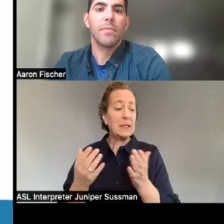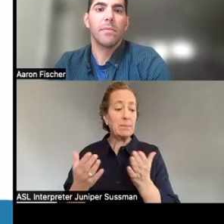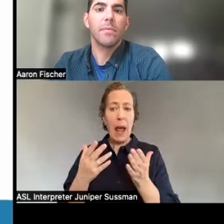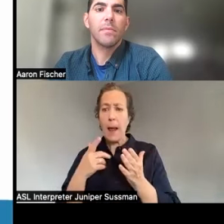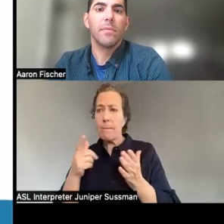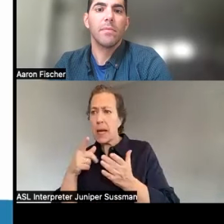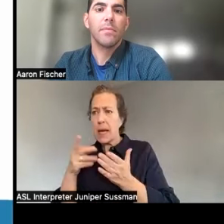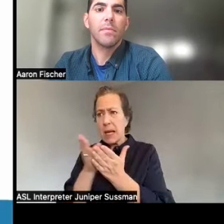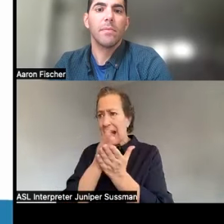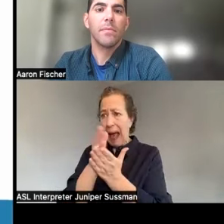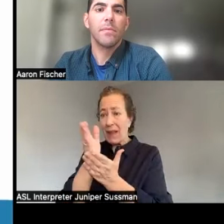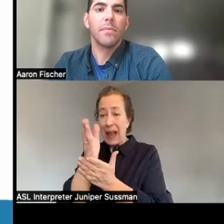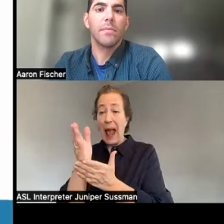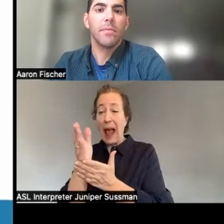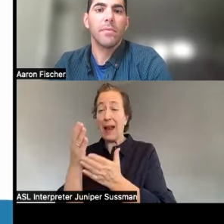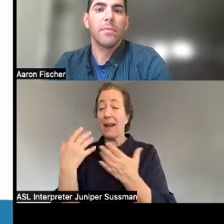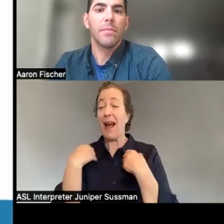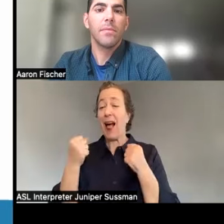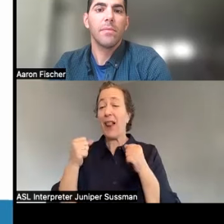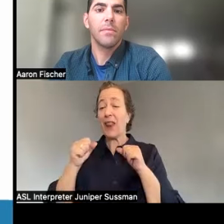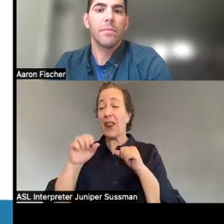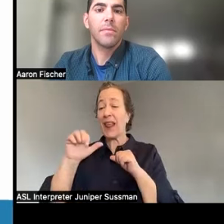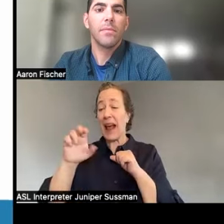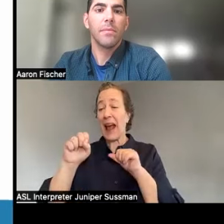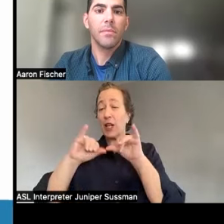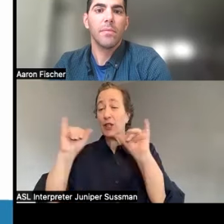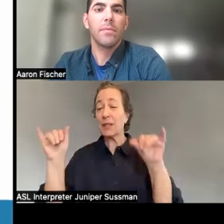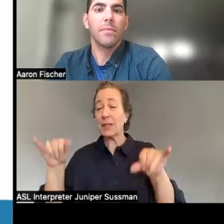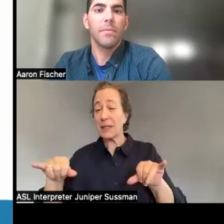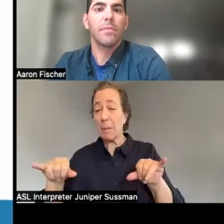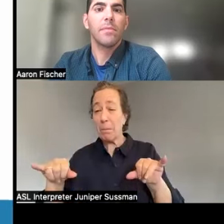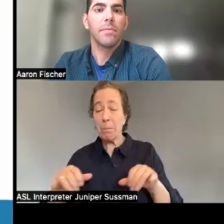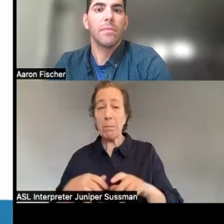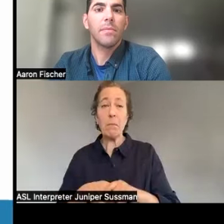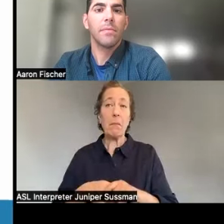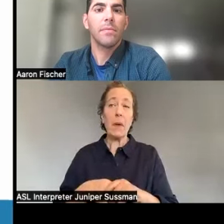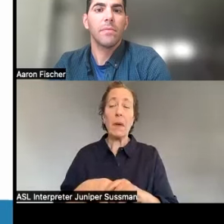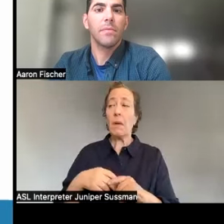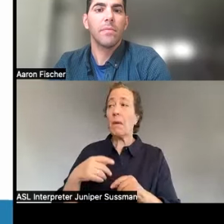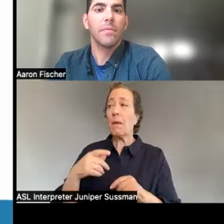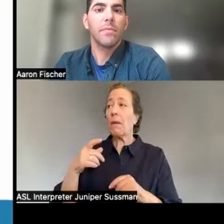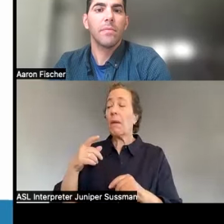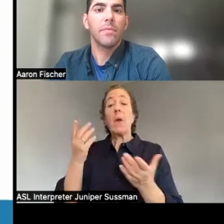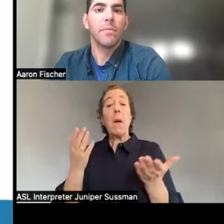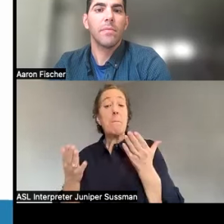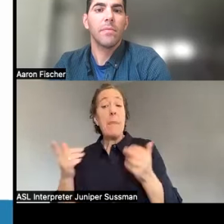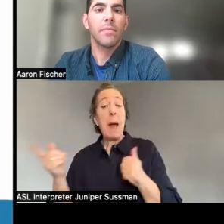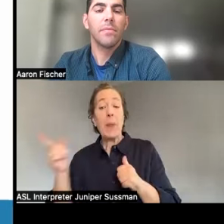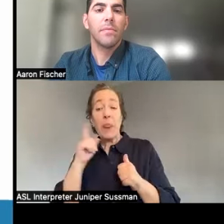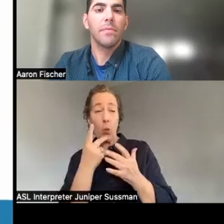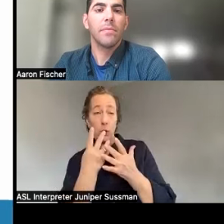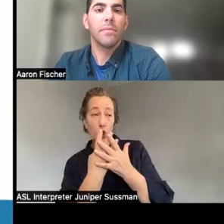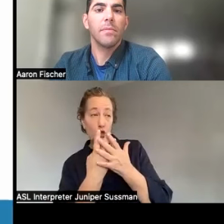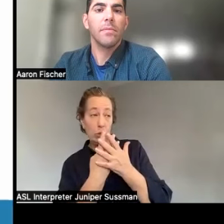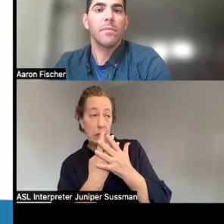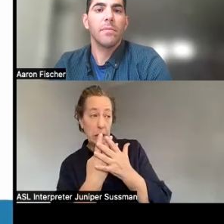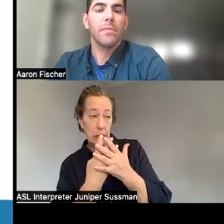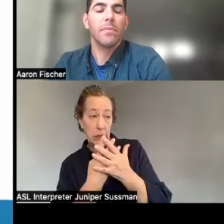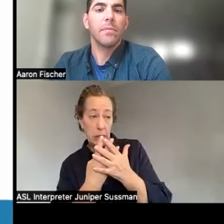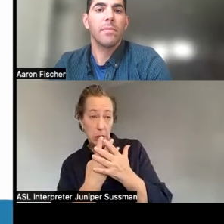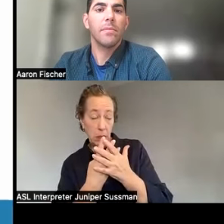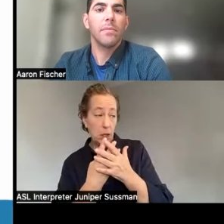and the processes in this health center and in the community, which includes screening for the social determinants of health